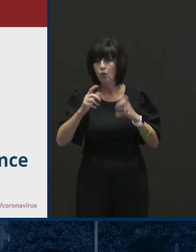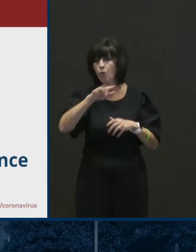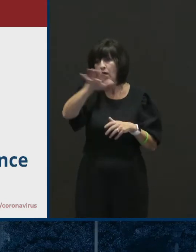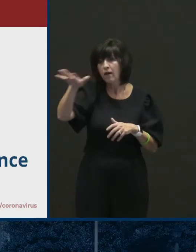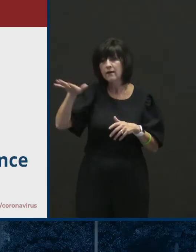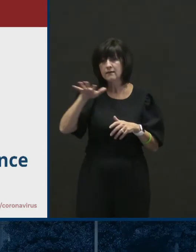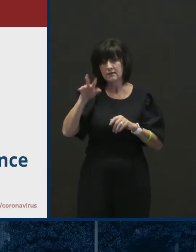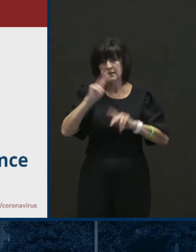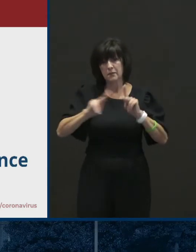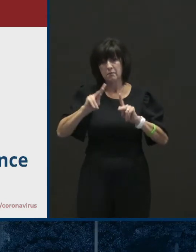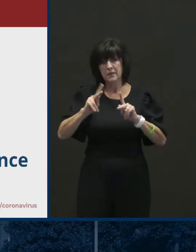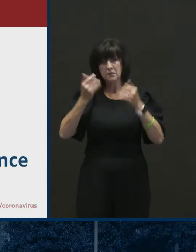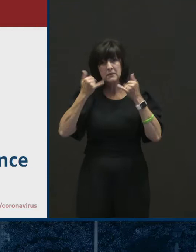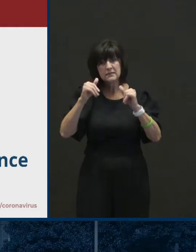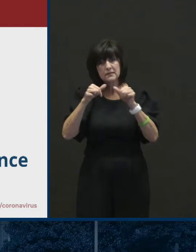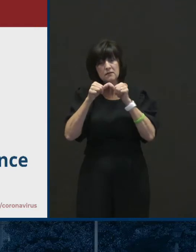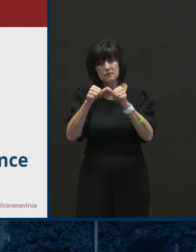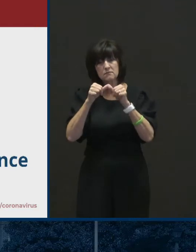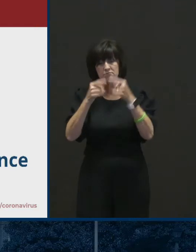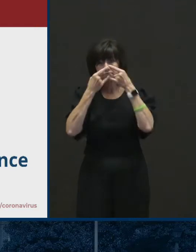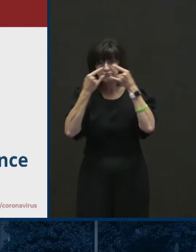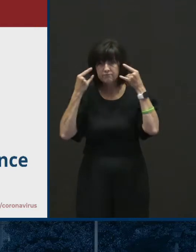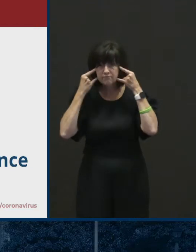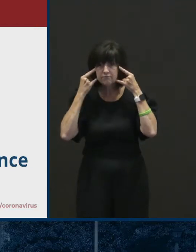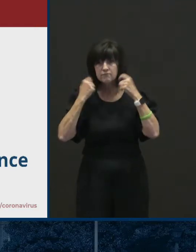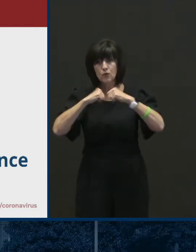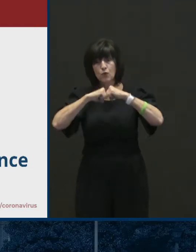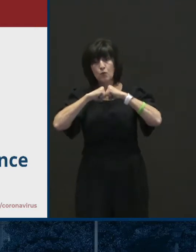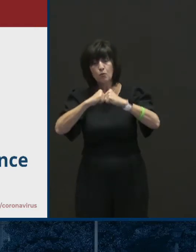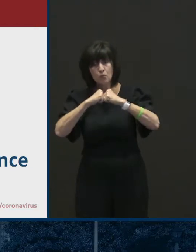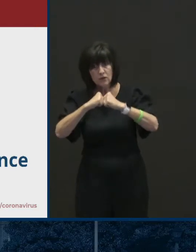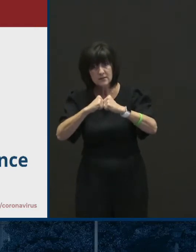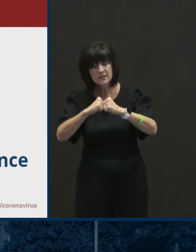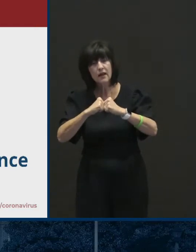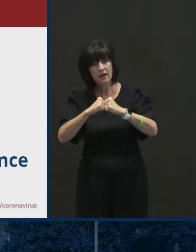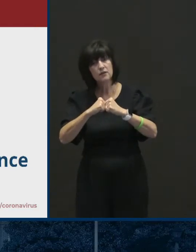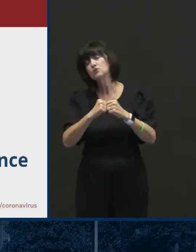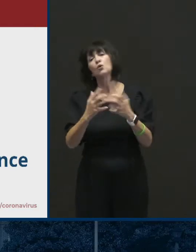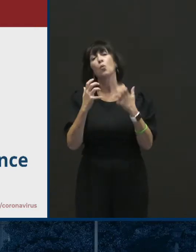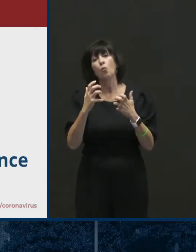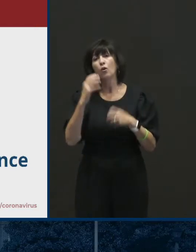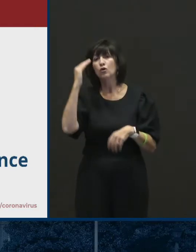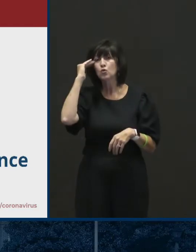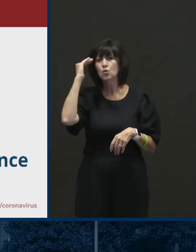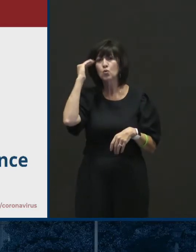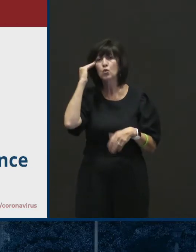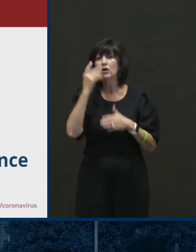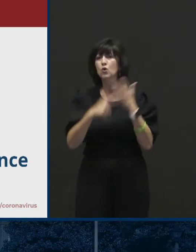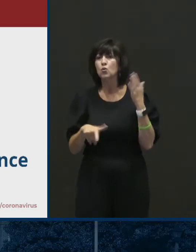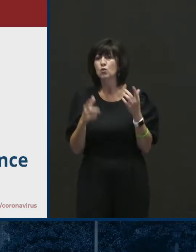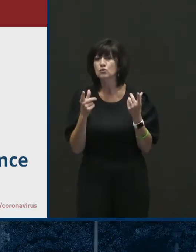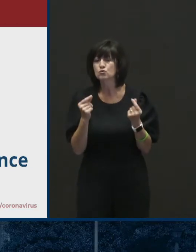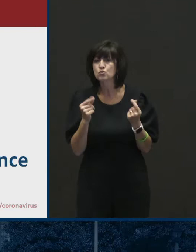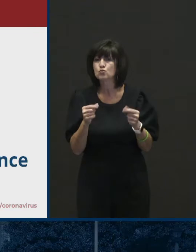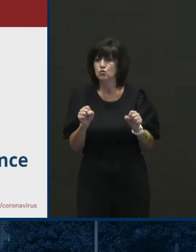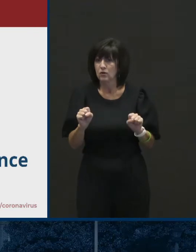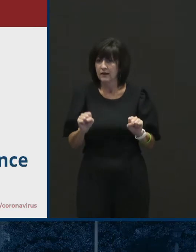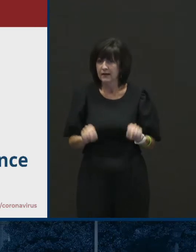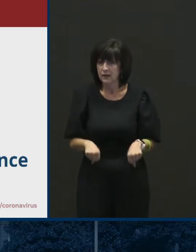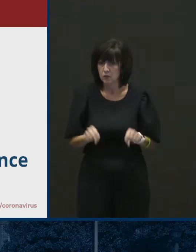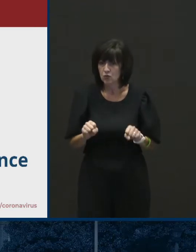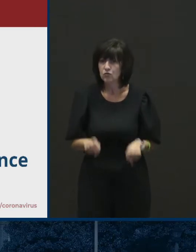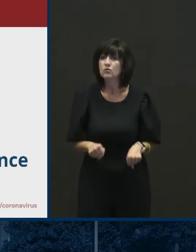distancing are that people are certainly aware of what they need to do and able to do it. We